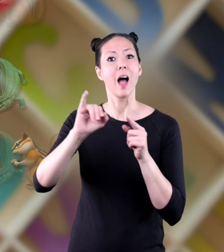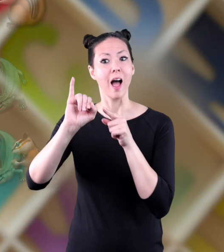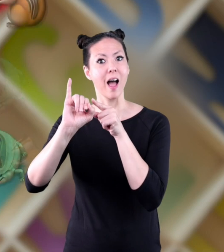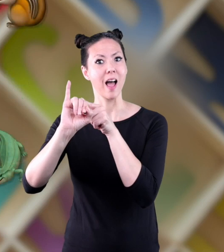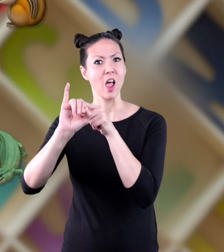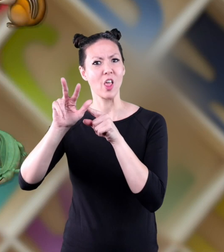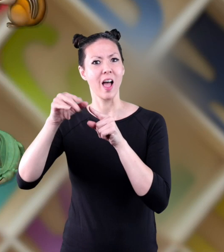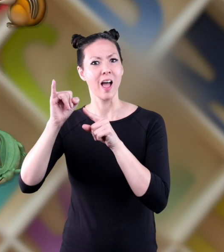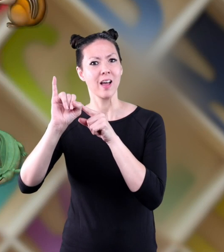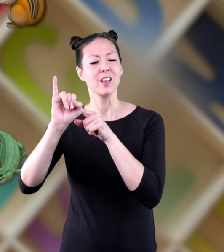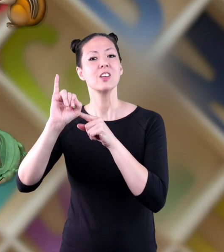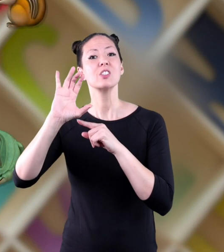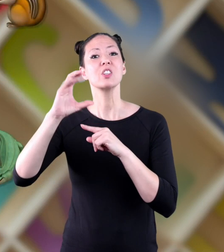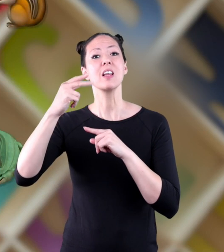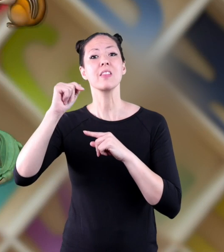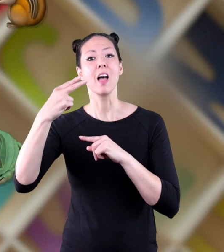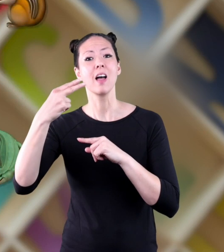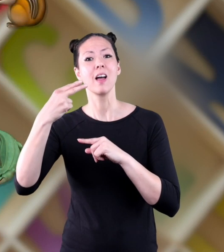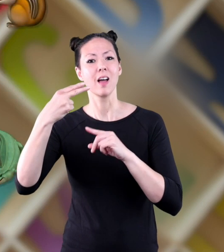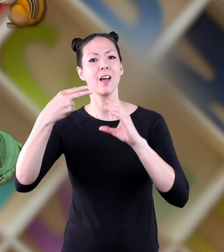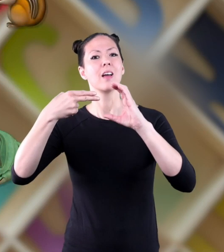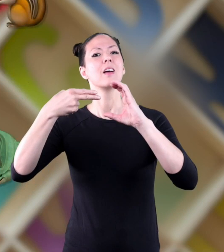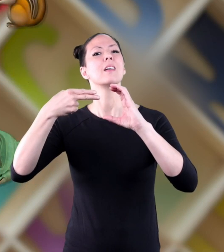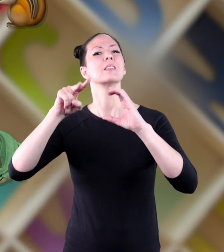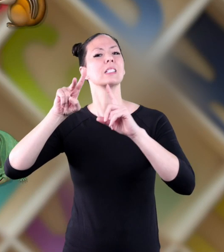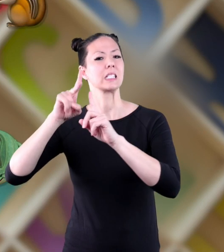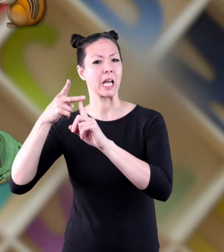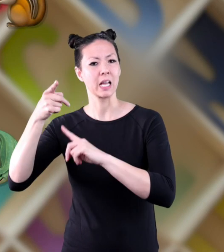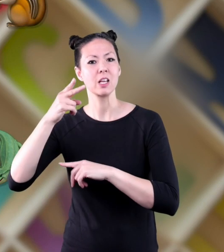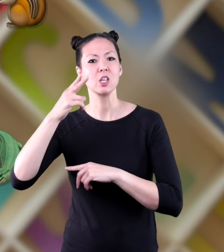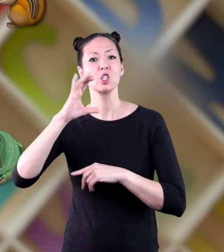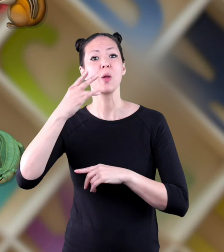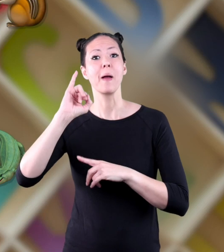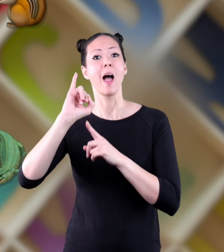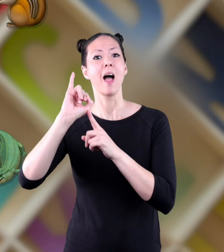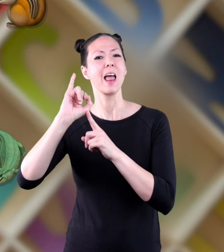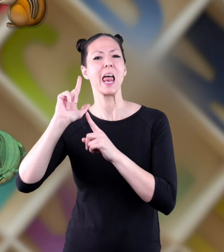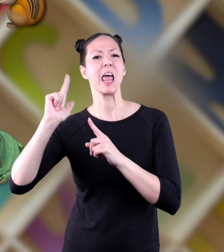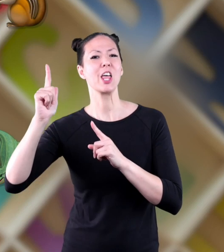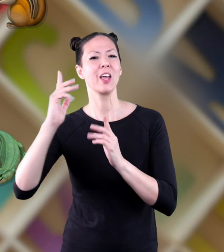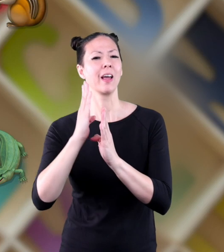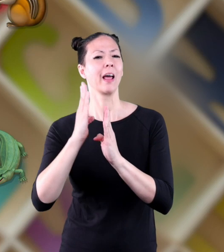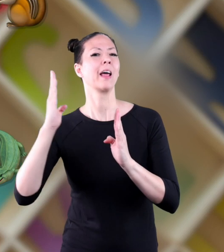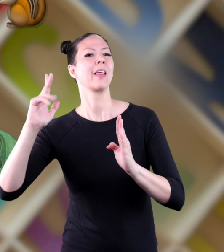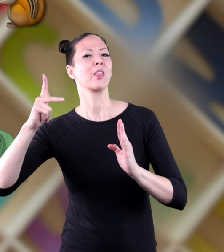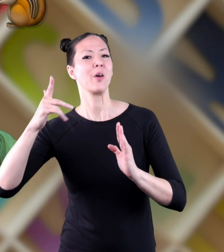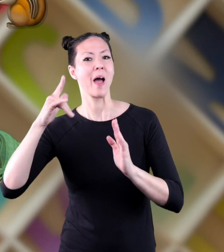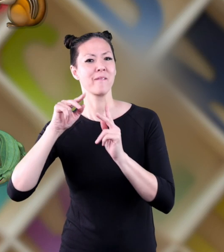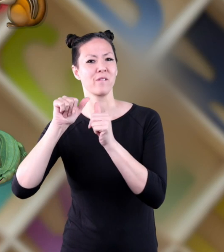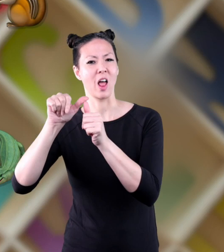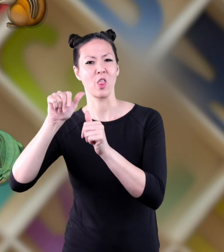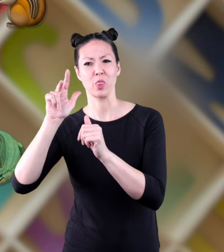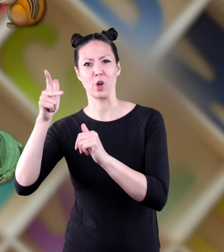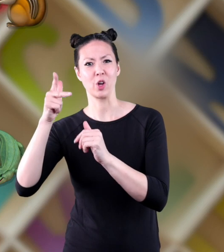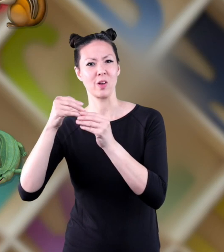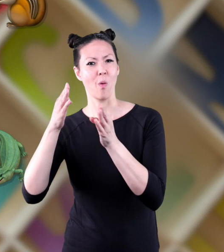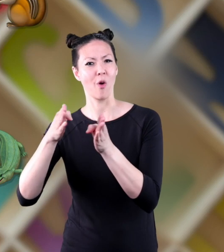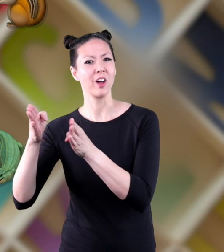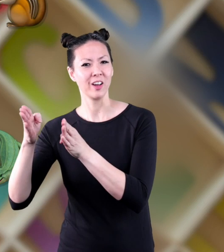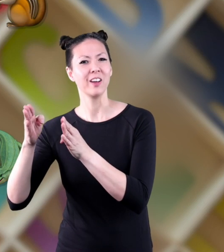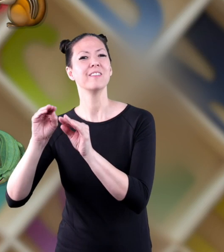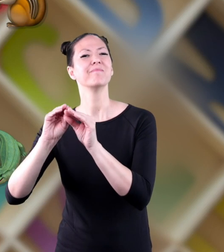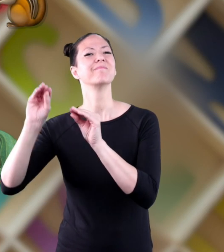I. So cheetah would come second, and chipmunk would come third, because the E in cheetah comes before the I